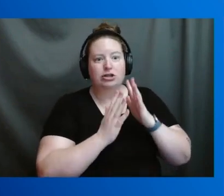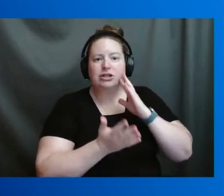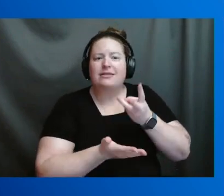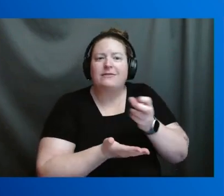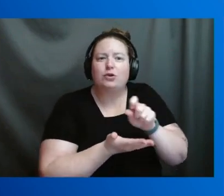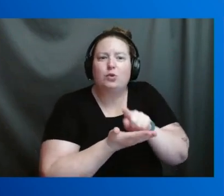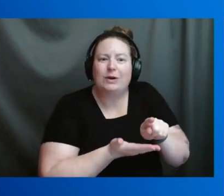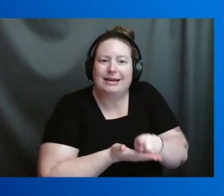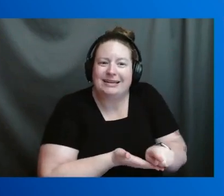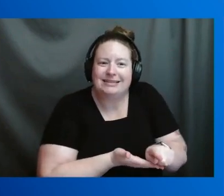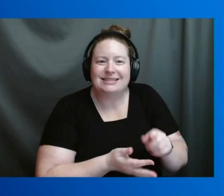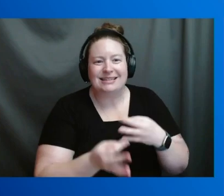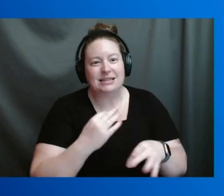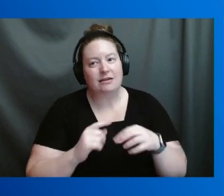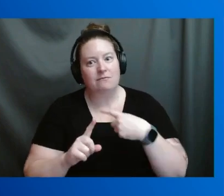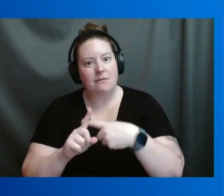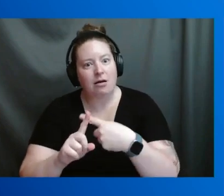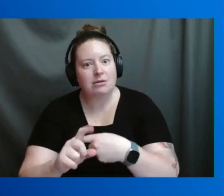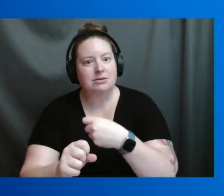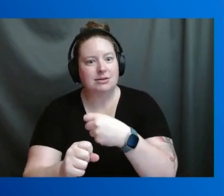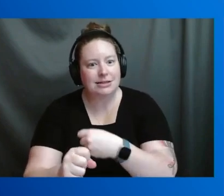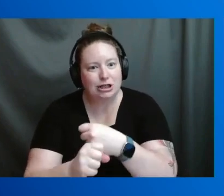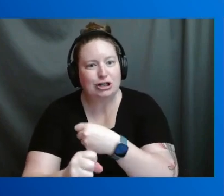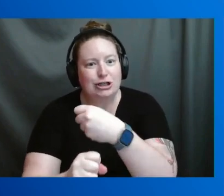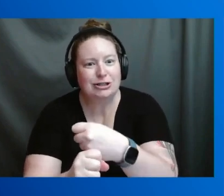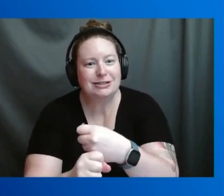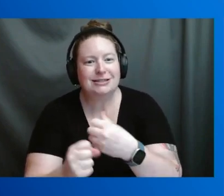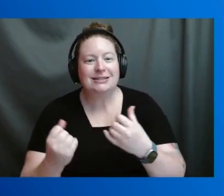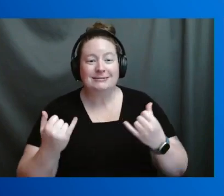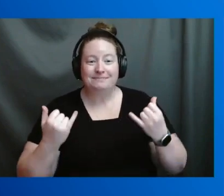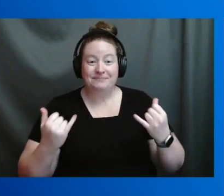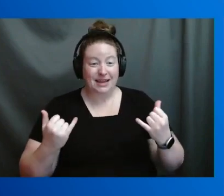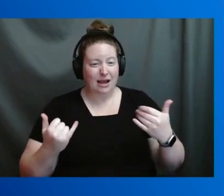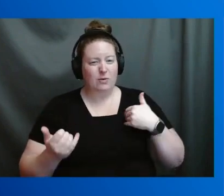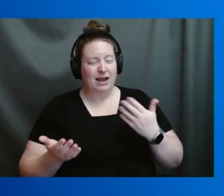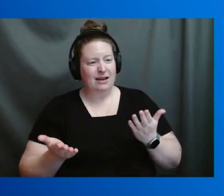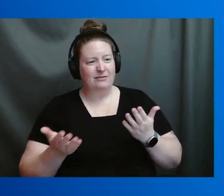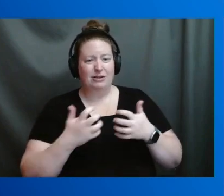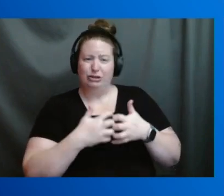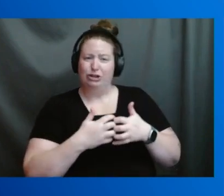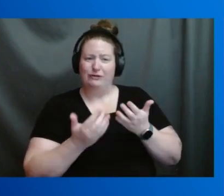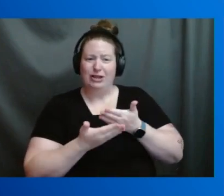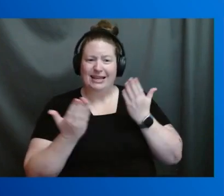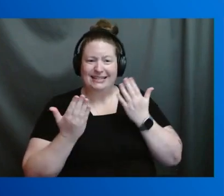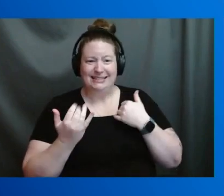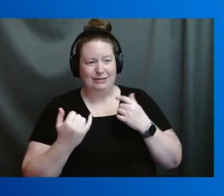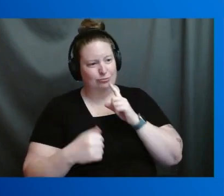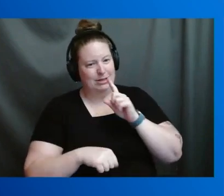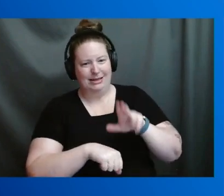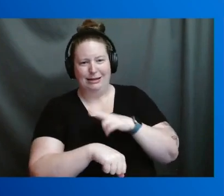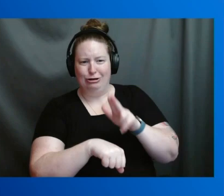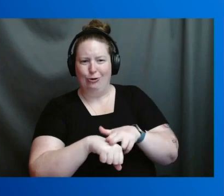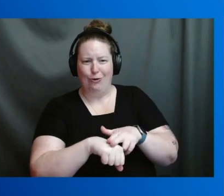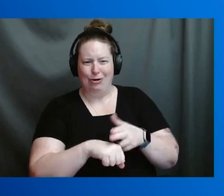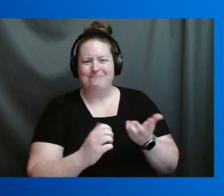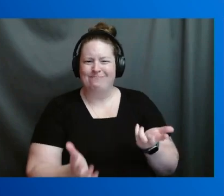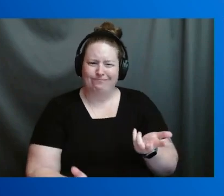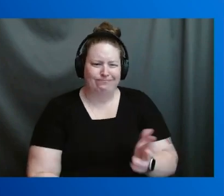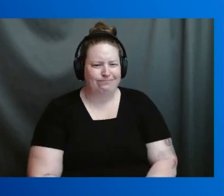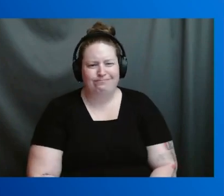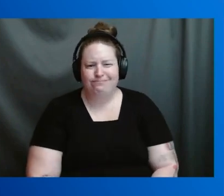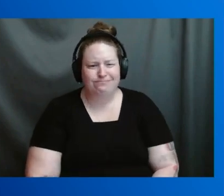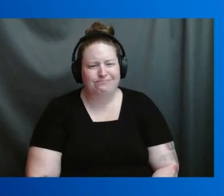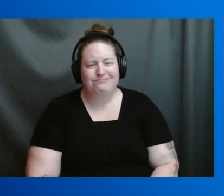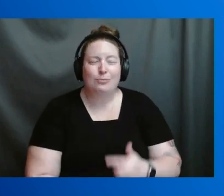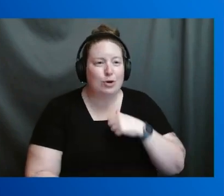one hand, you look at it, we have reached a point where serverless is sort of the norm, right? Like we don't have debates about we have